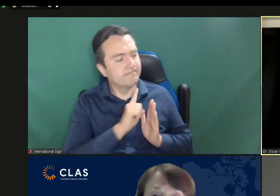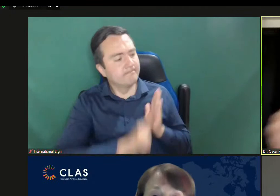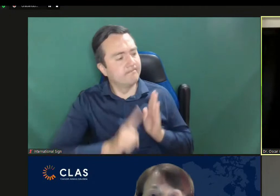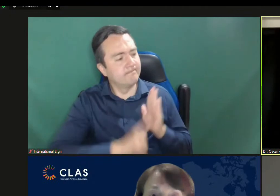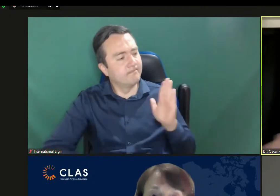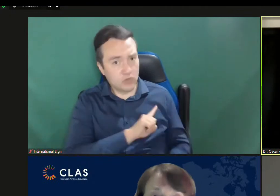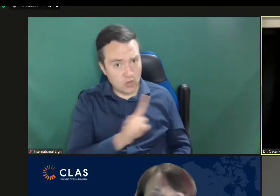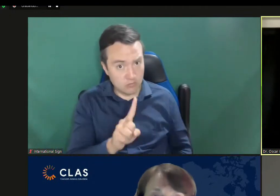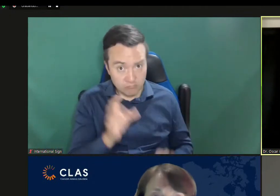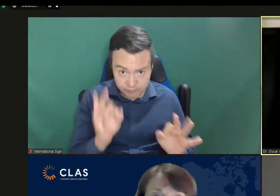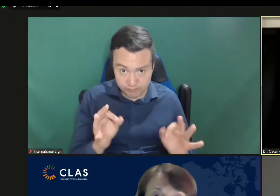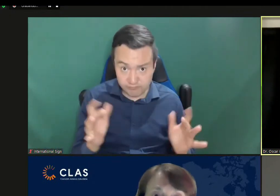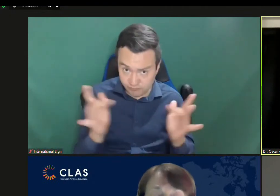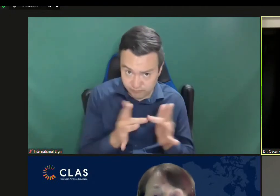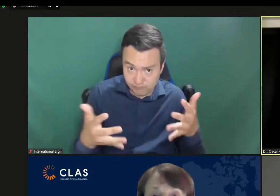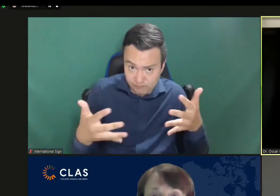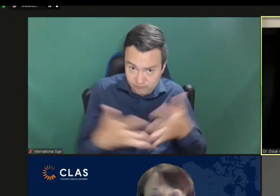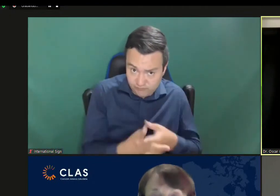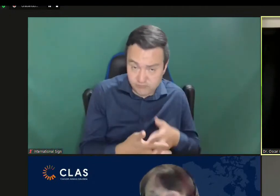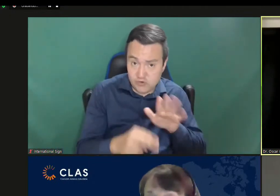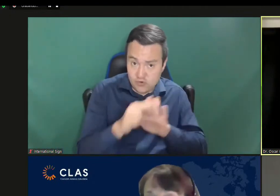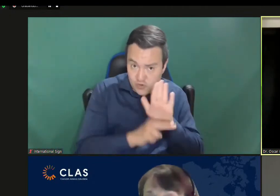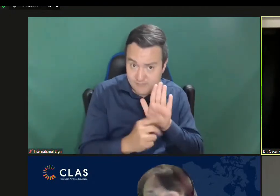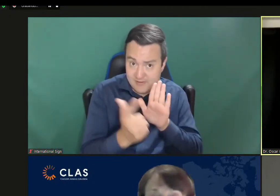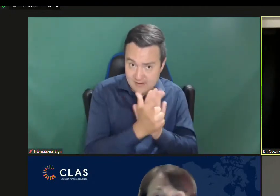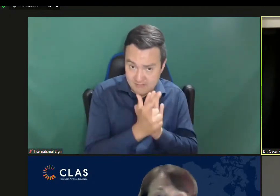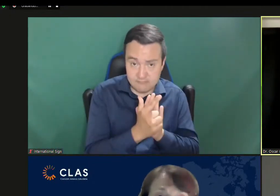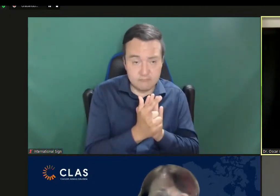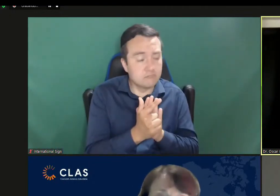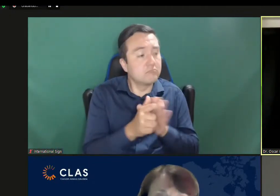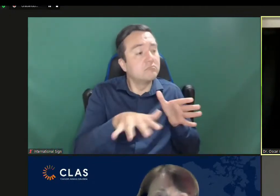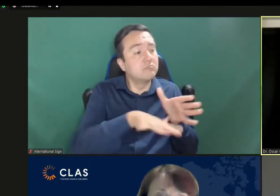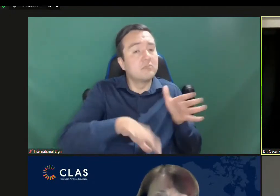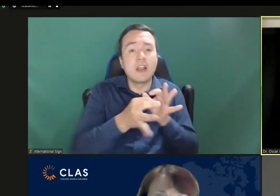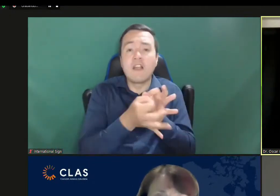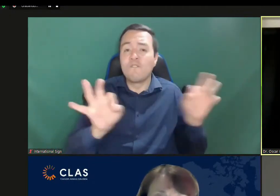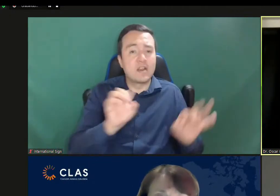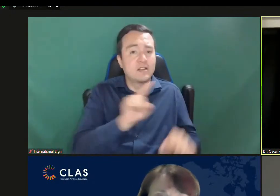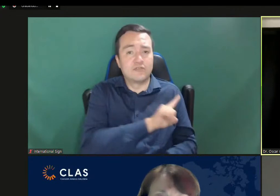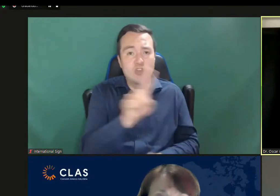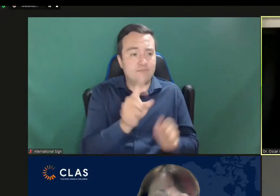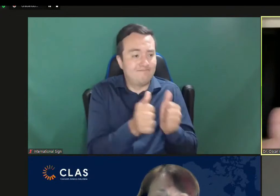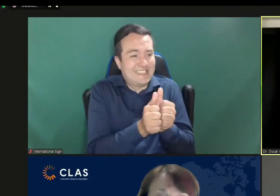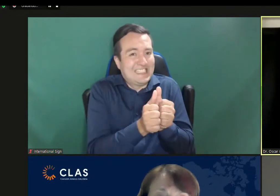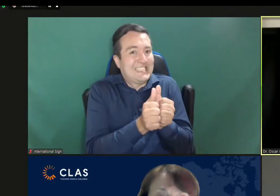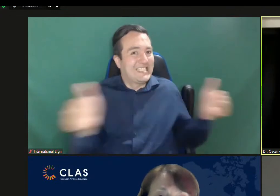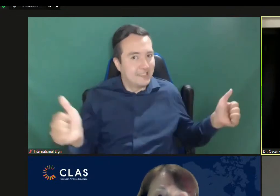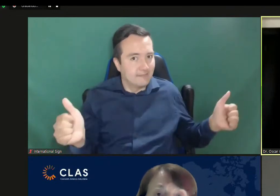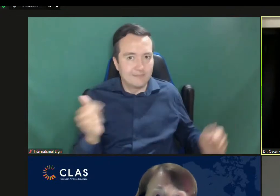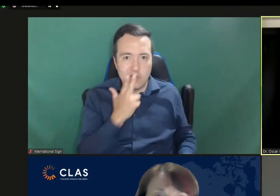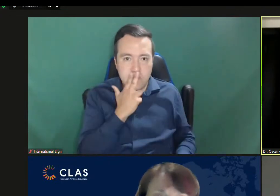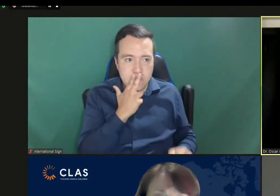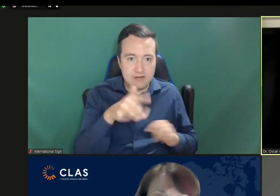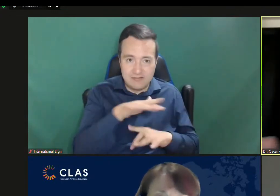a smoke-free environment in the workplace? Can the government impose the use